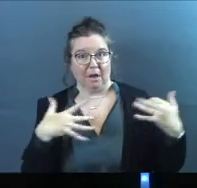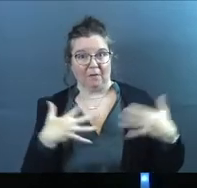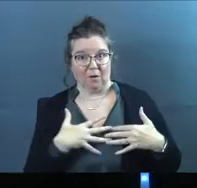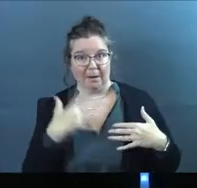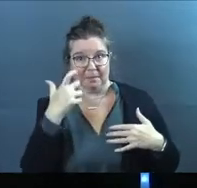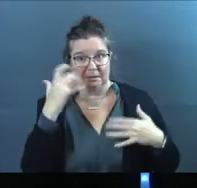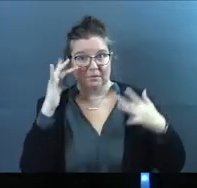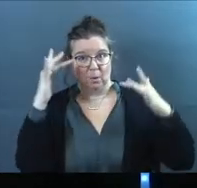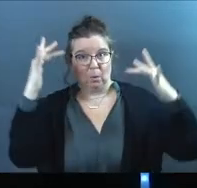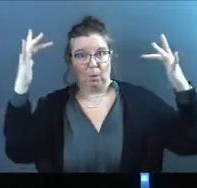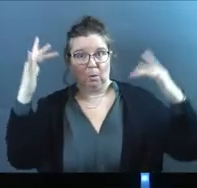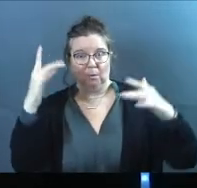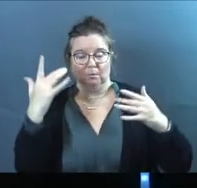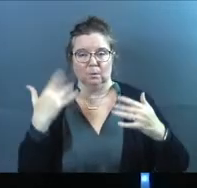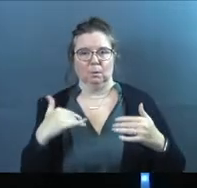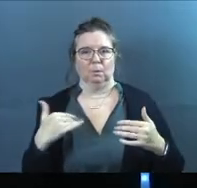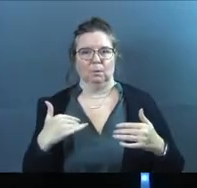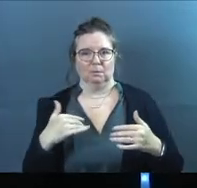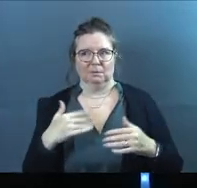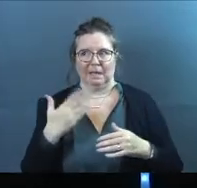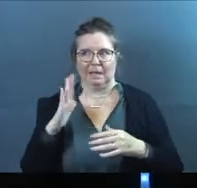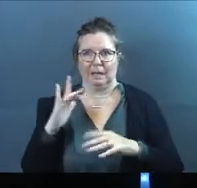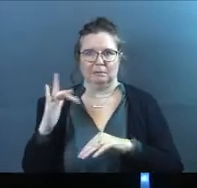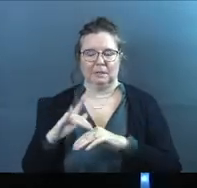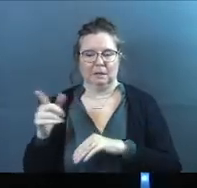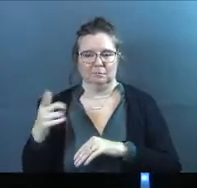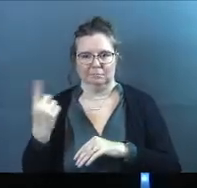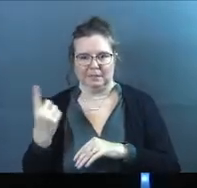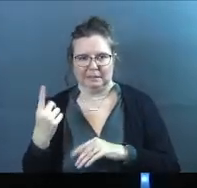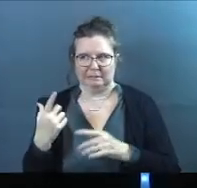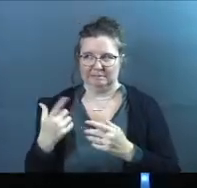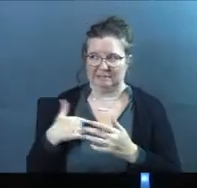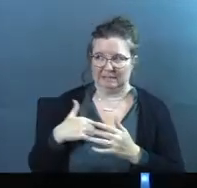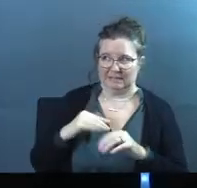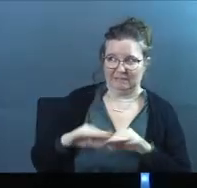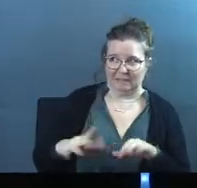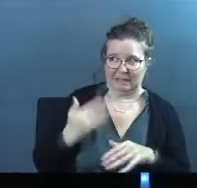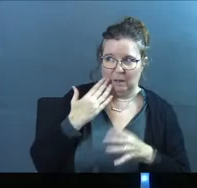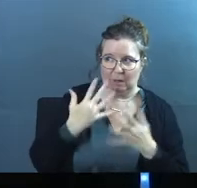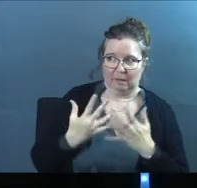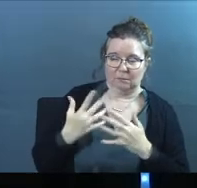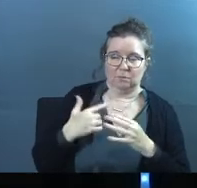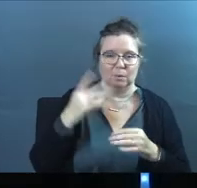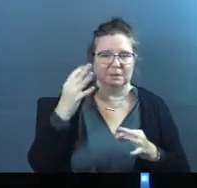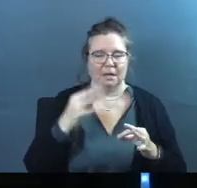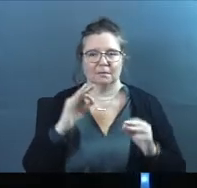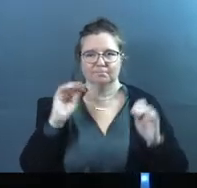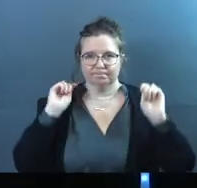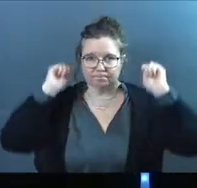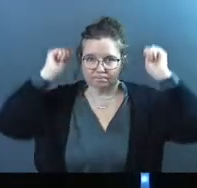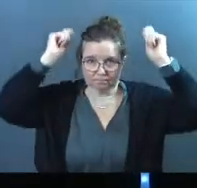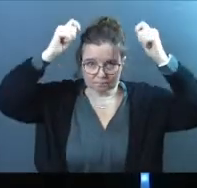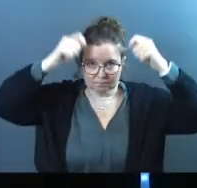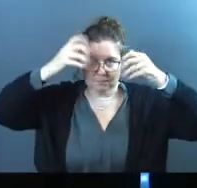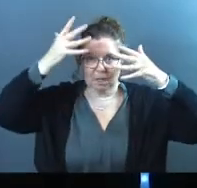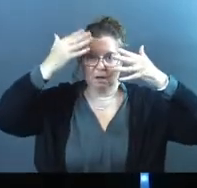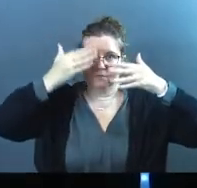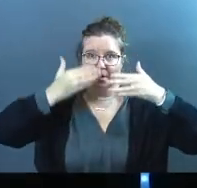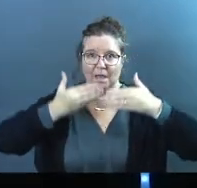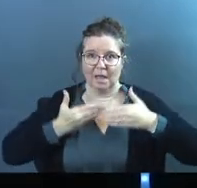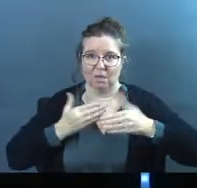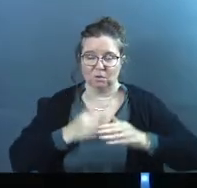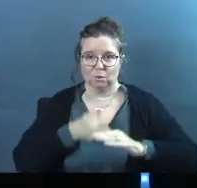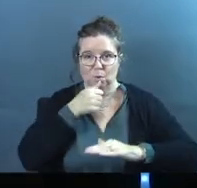afraid of him because they're like, God did something to this man up on that mountain and we don't know what it is. Is it an infection? I don't know. So he decides to wear like a cloak and a veil